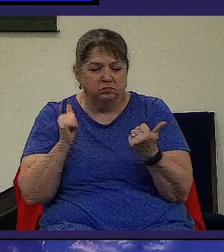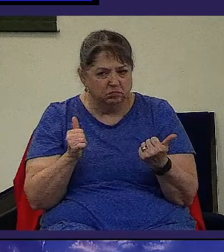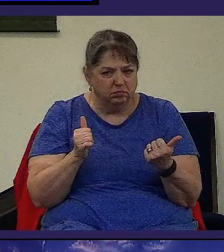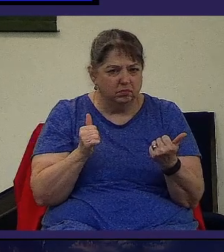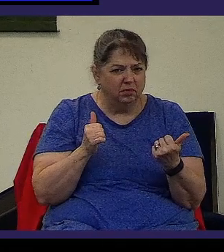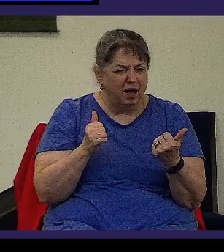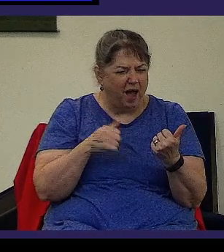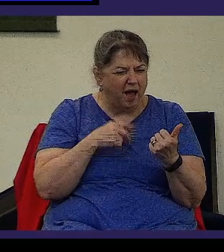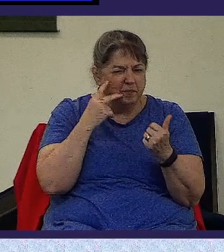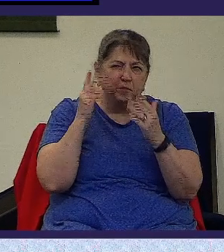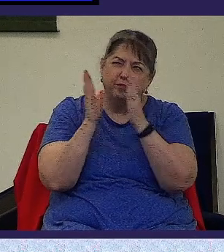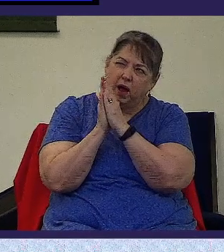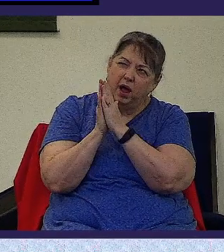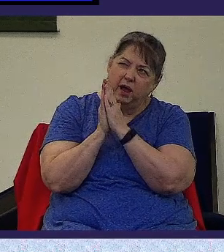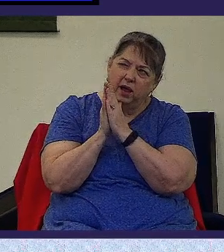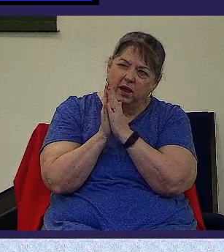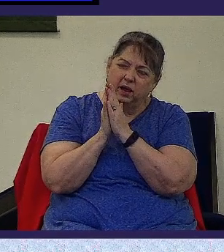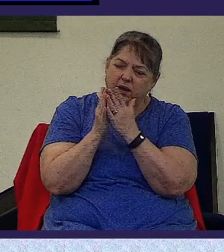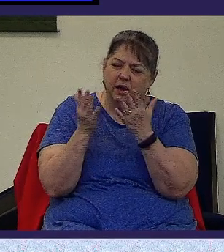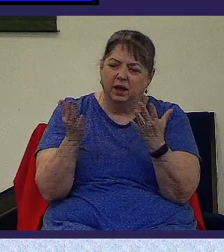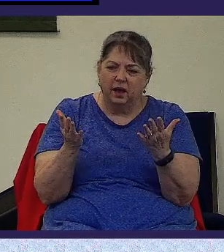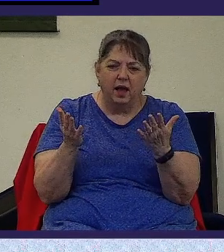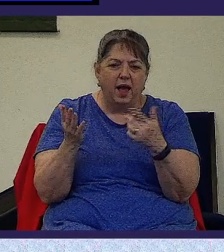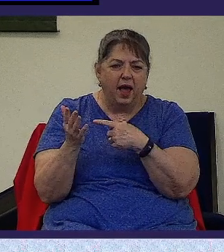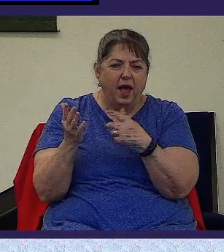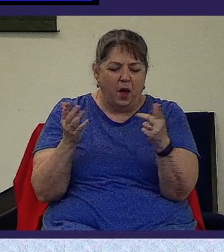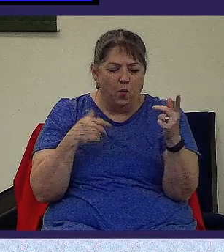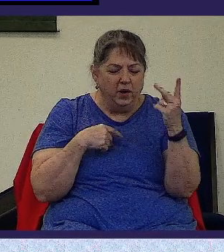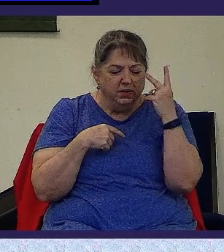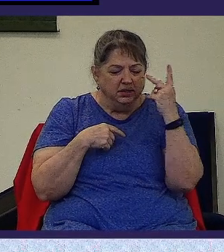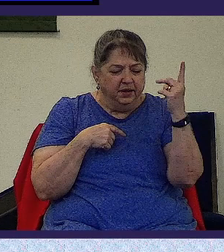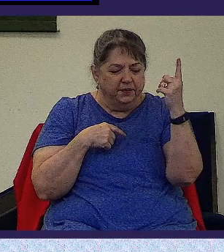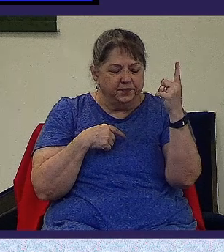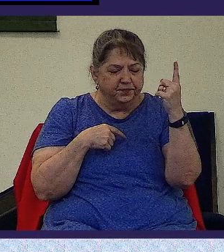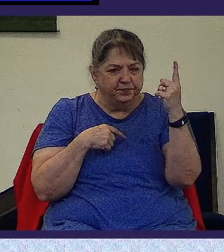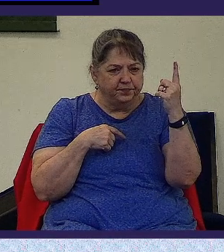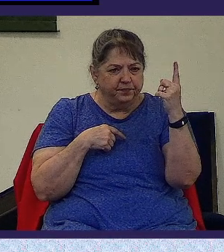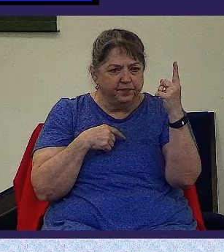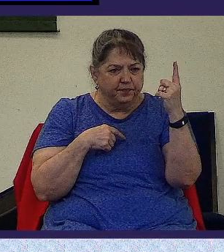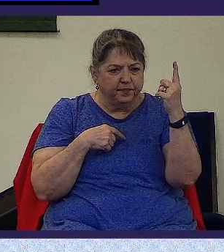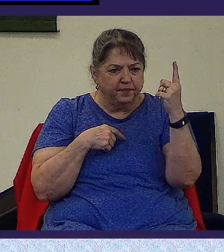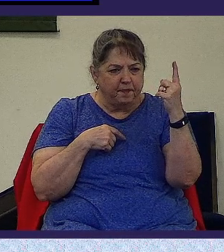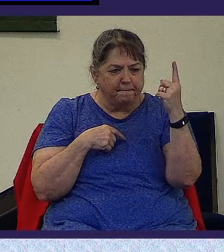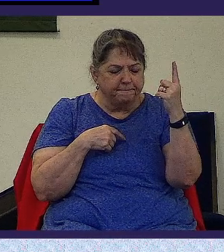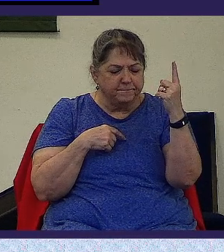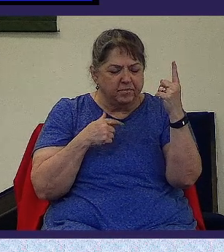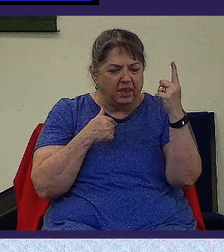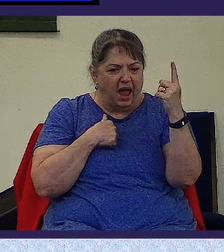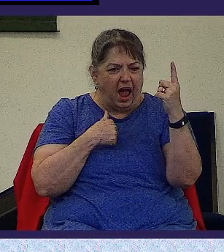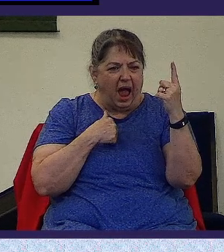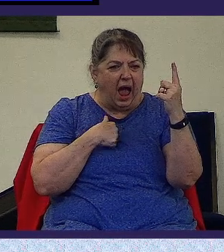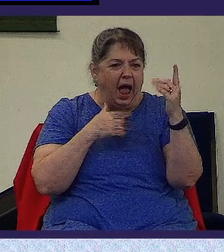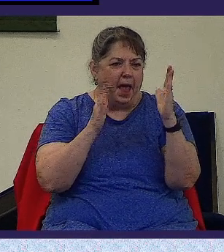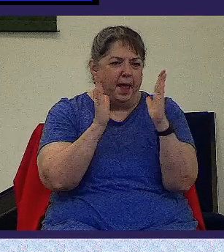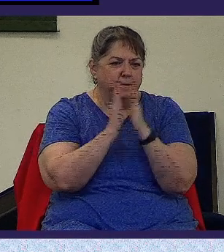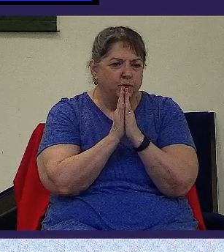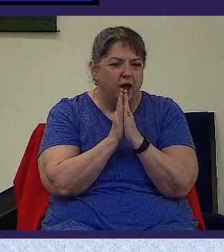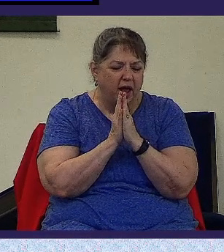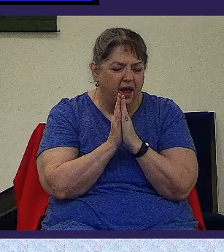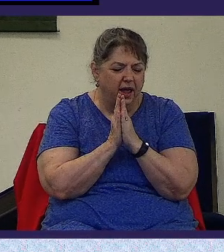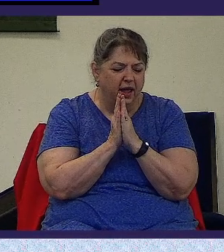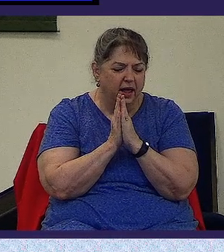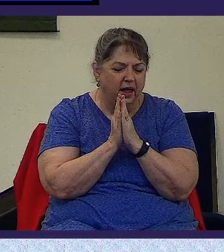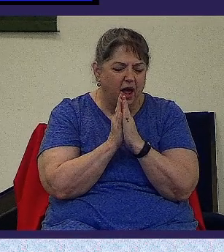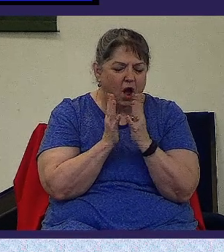some of the things that some of us are fasting and pray for up on the screen notice first of all a steadfast and cultivated heart